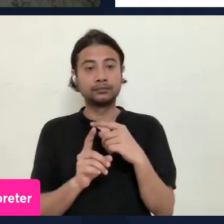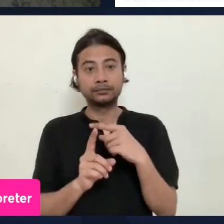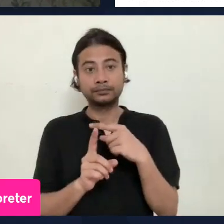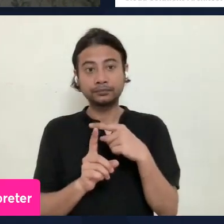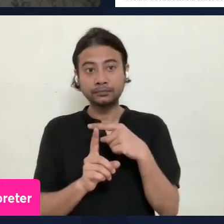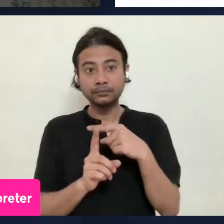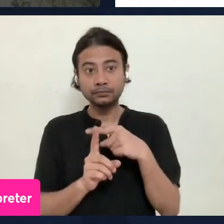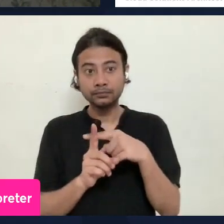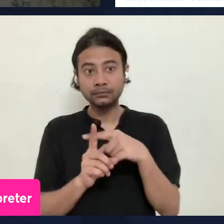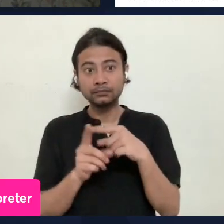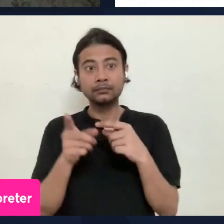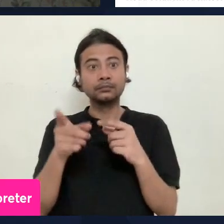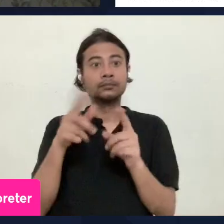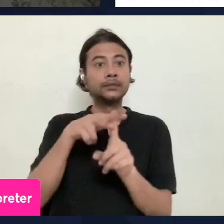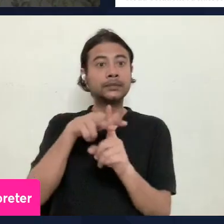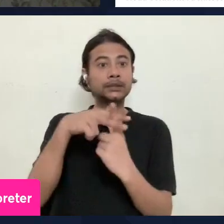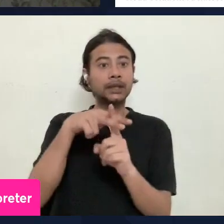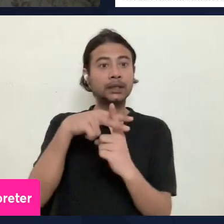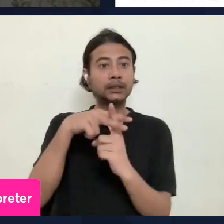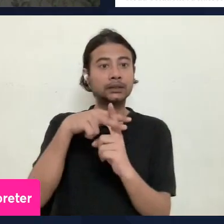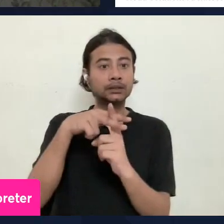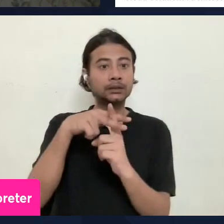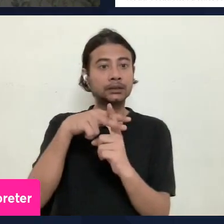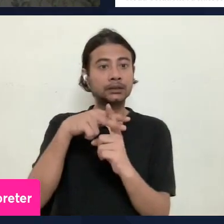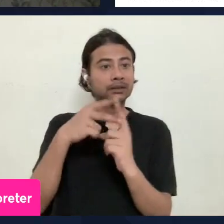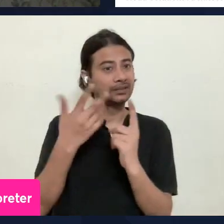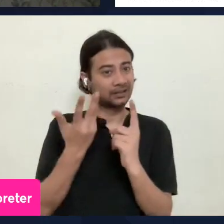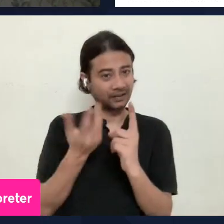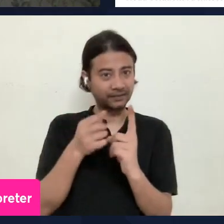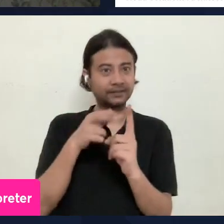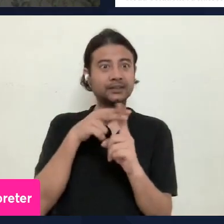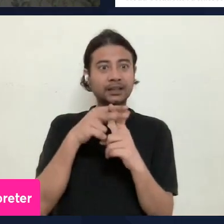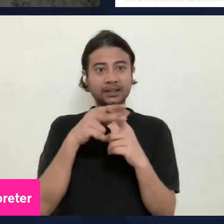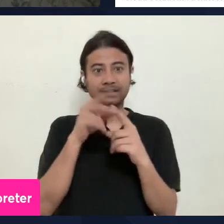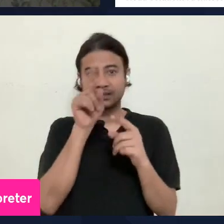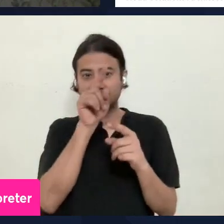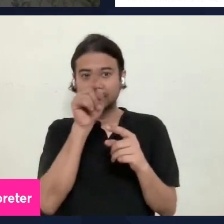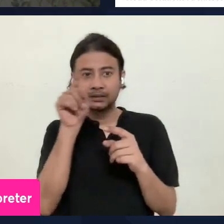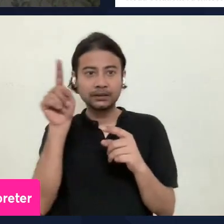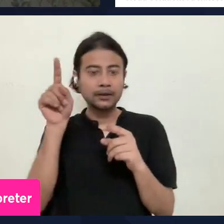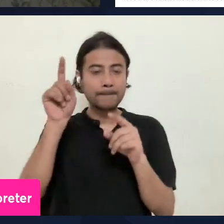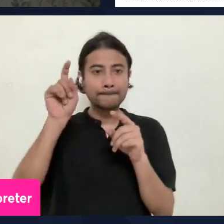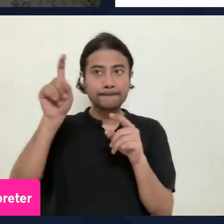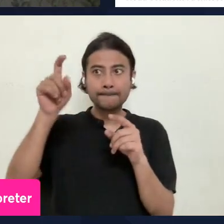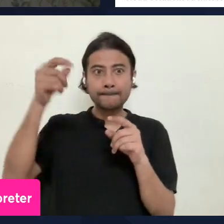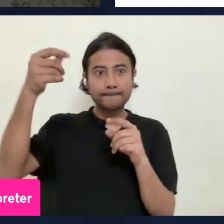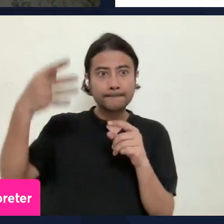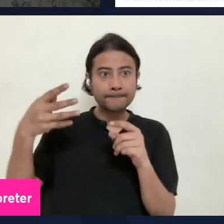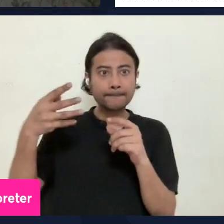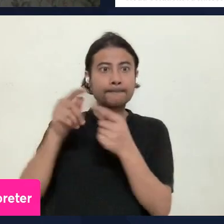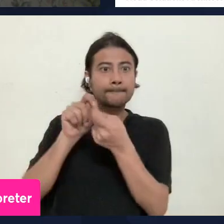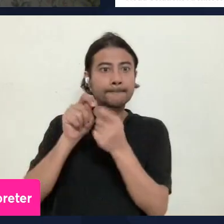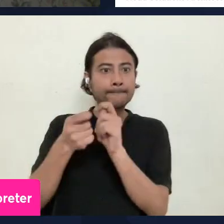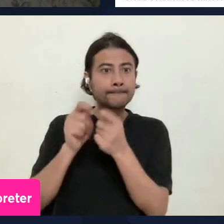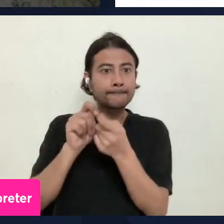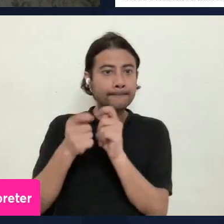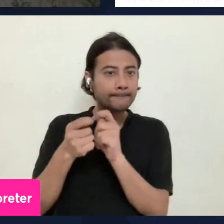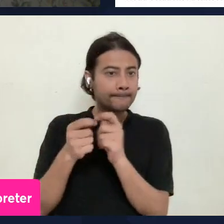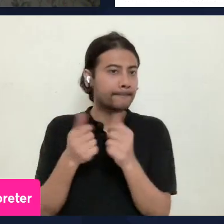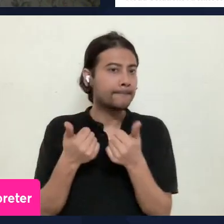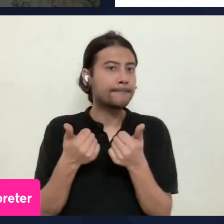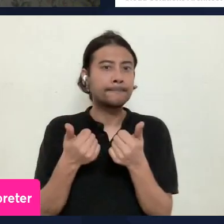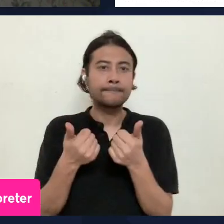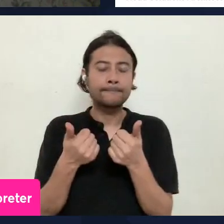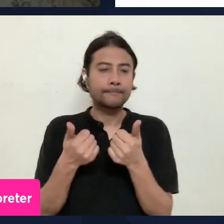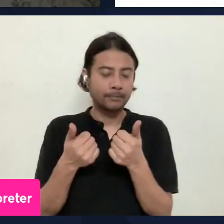control it programmatically using REST API tool sets such as Azure Bicep and Terraform. So they can roll all of their configuration